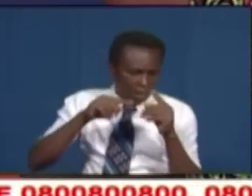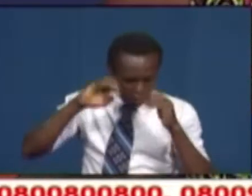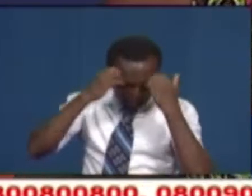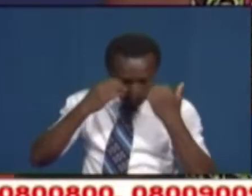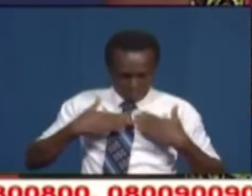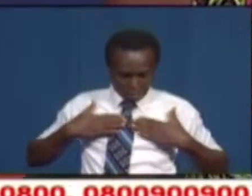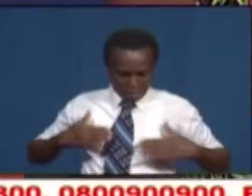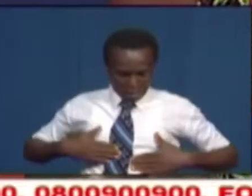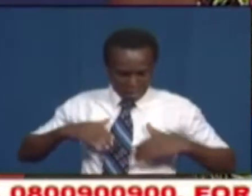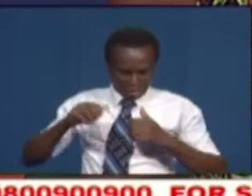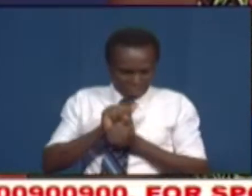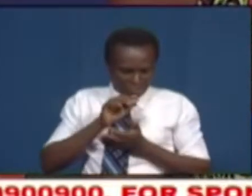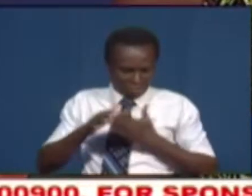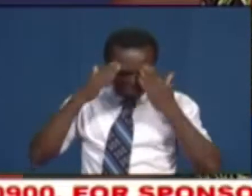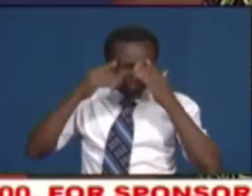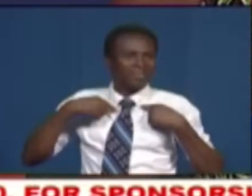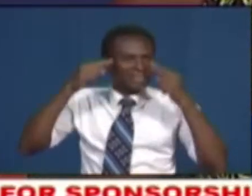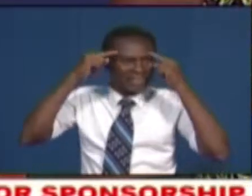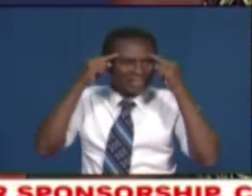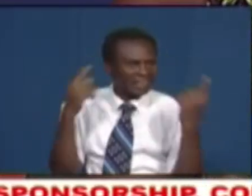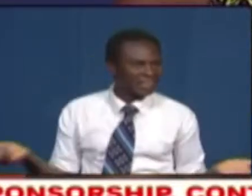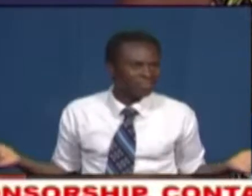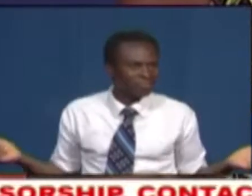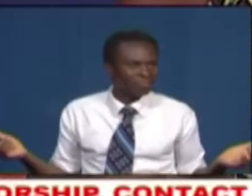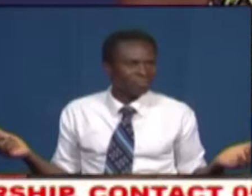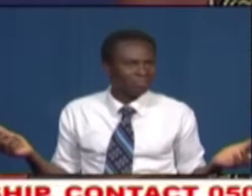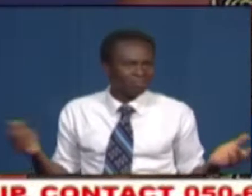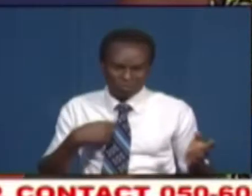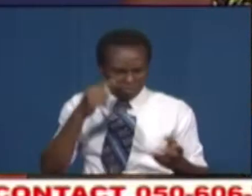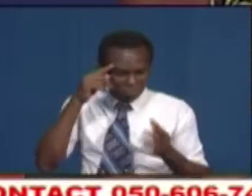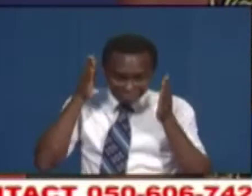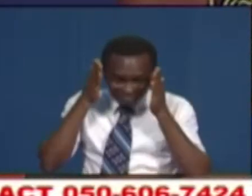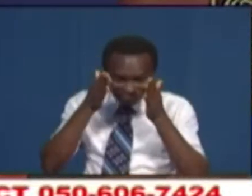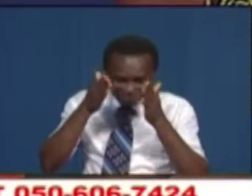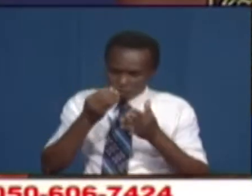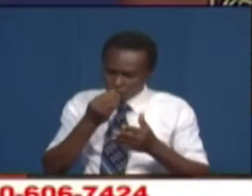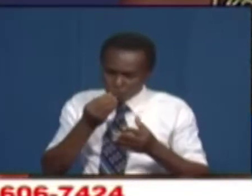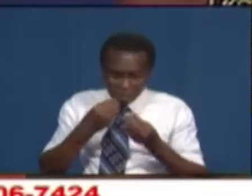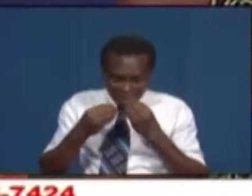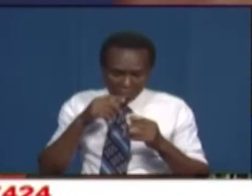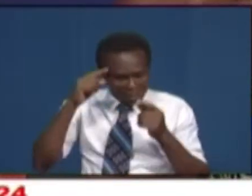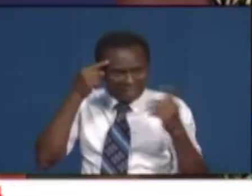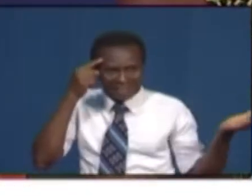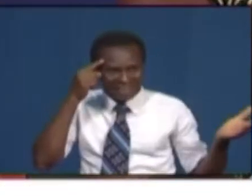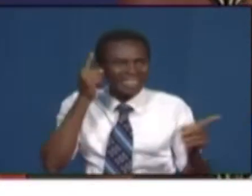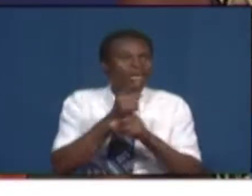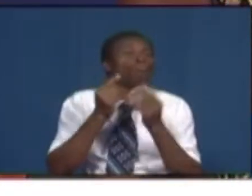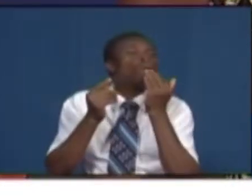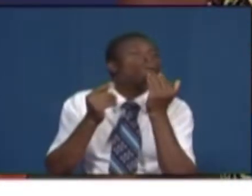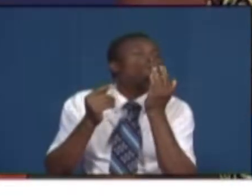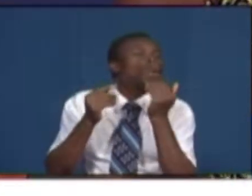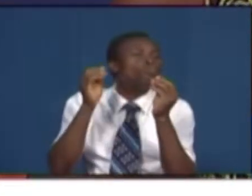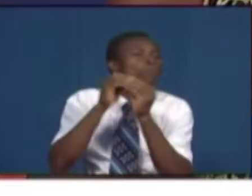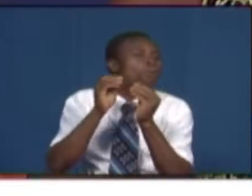our bodies would develop from that, we don't really pay attention to it. And even for some